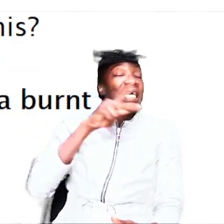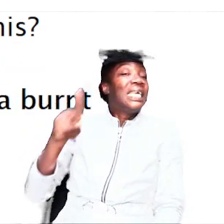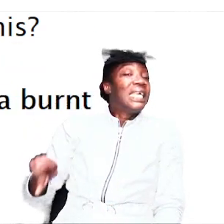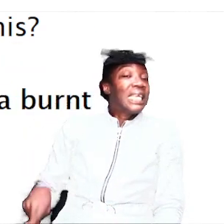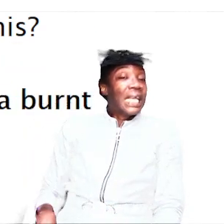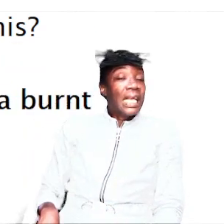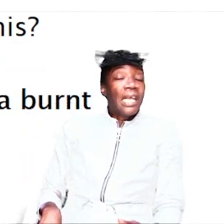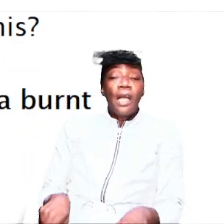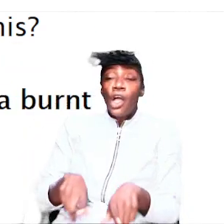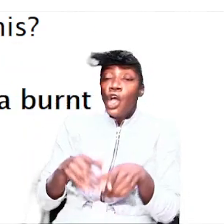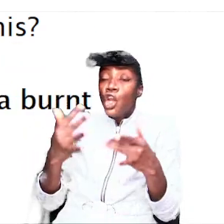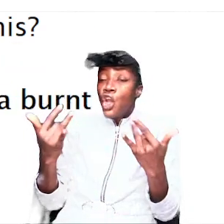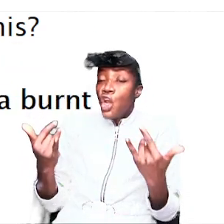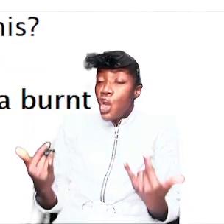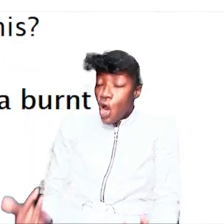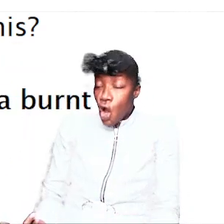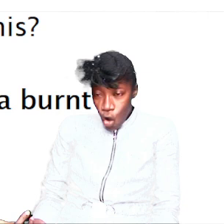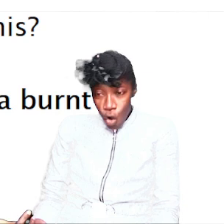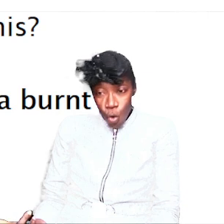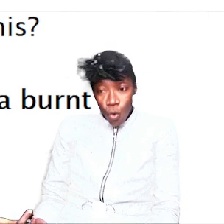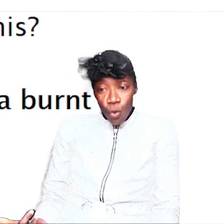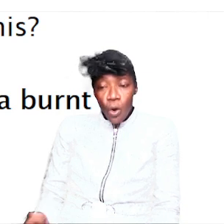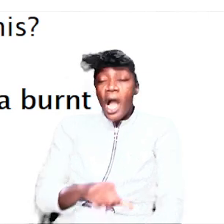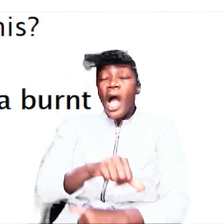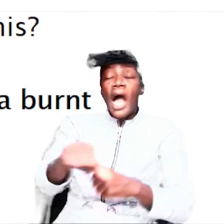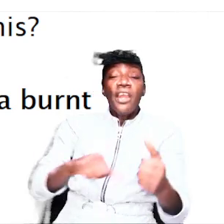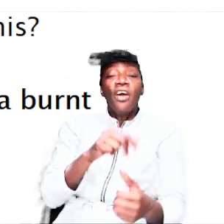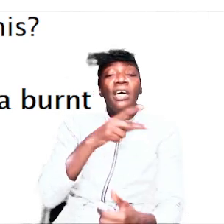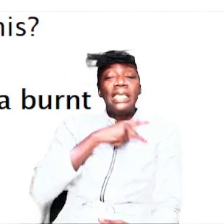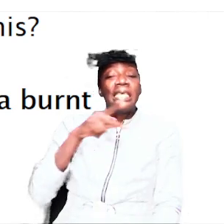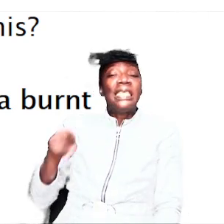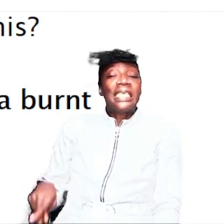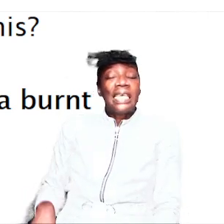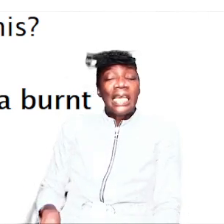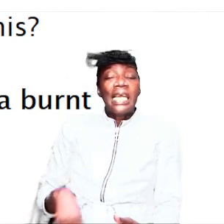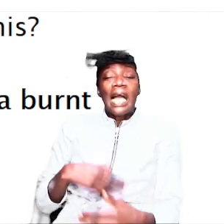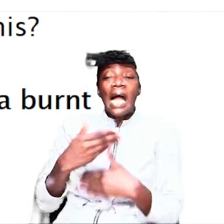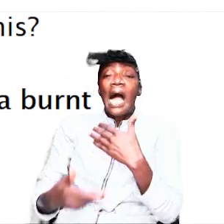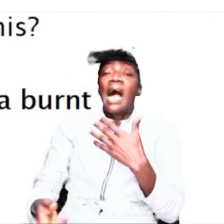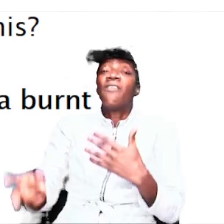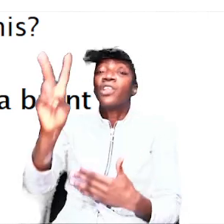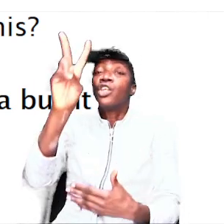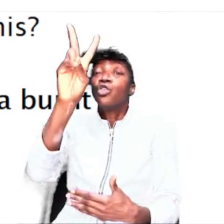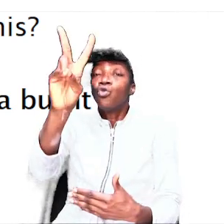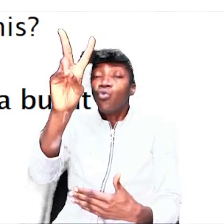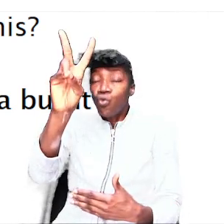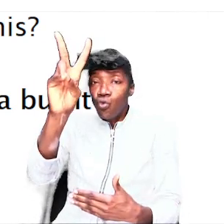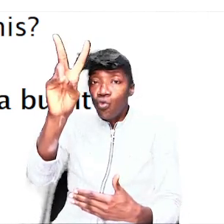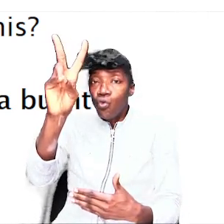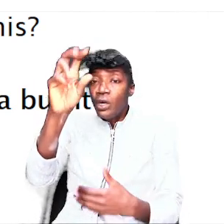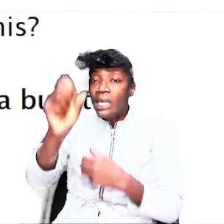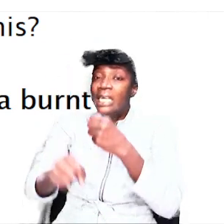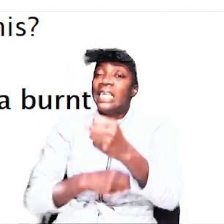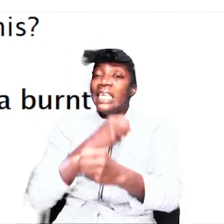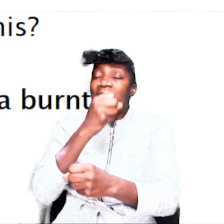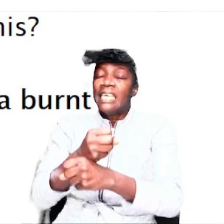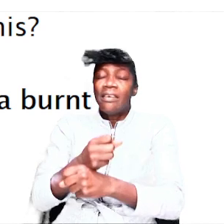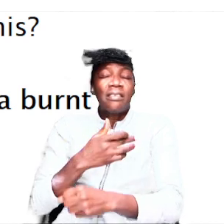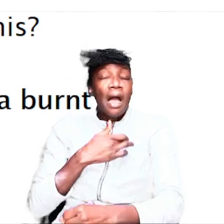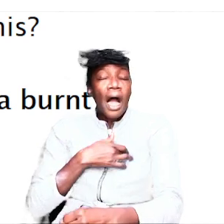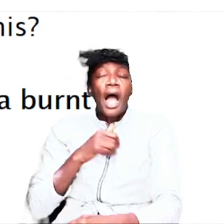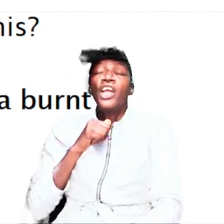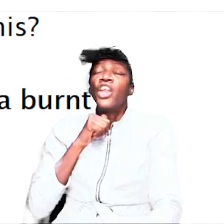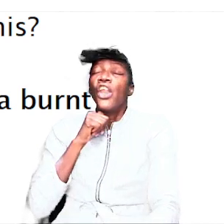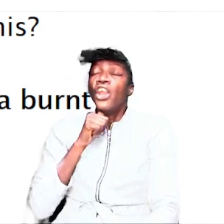But now that he was anointed king, after 2 years, his heart was not in the right